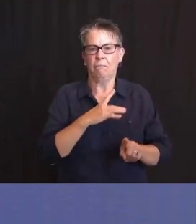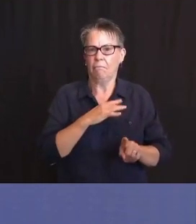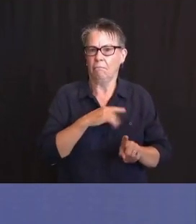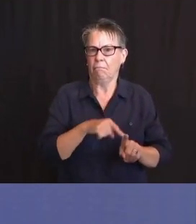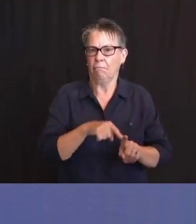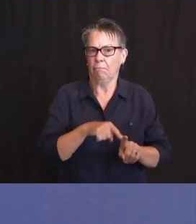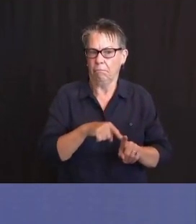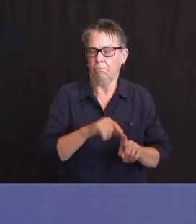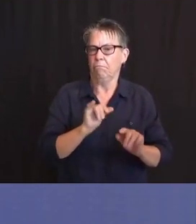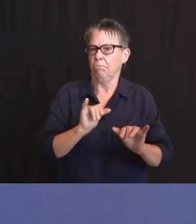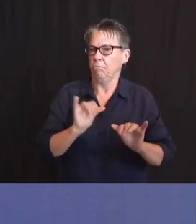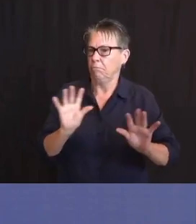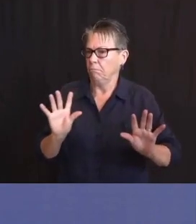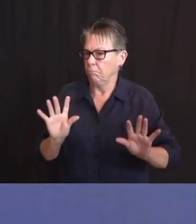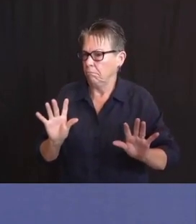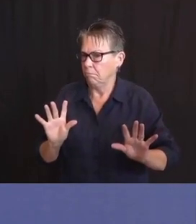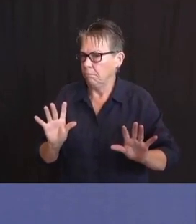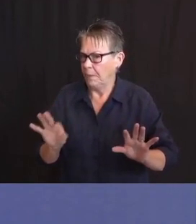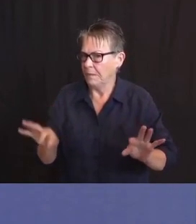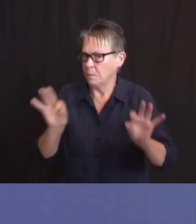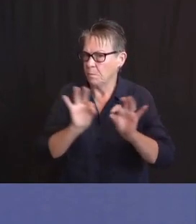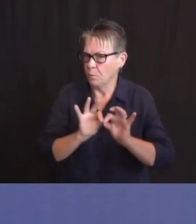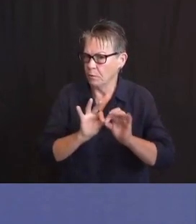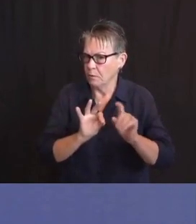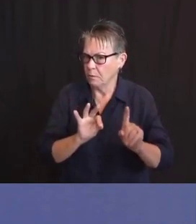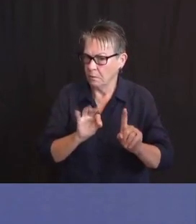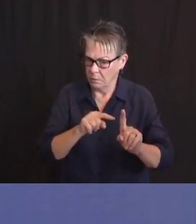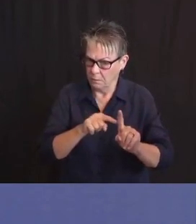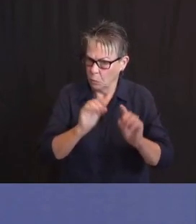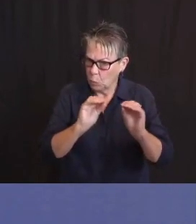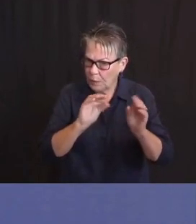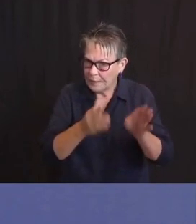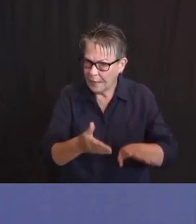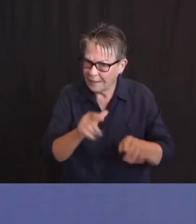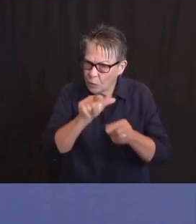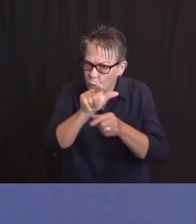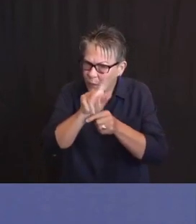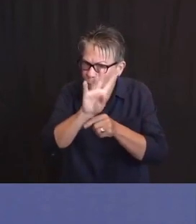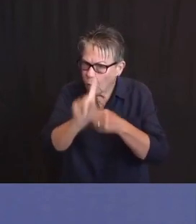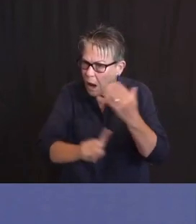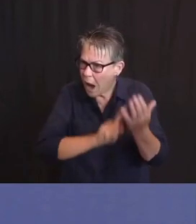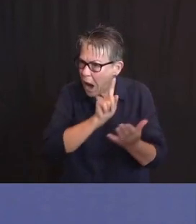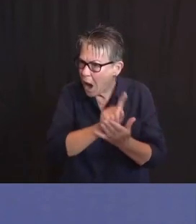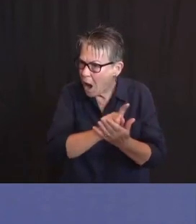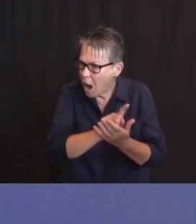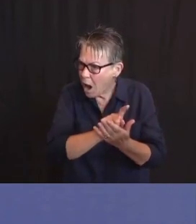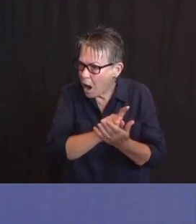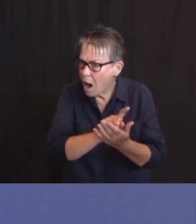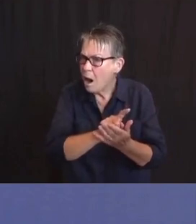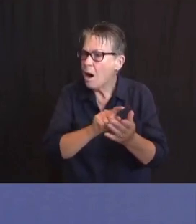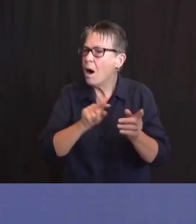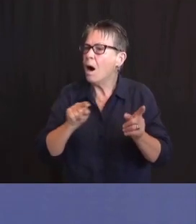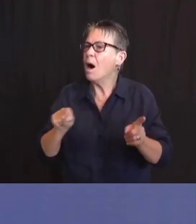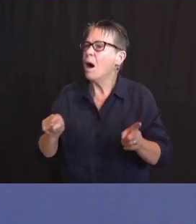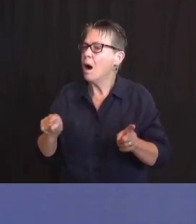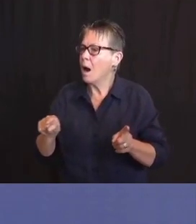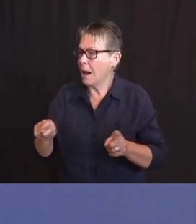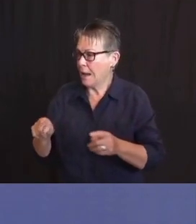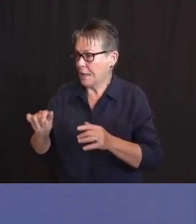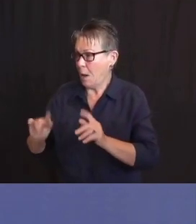important as that milestone is, it's a lagging indicator of people who are getting infected, plus or minus many weeks